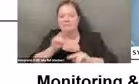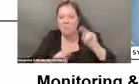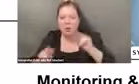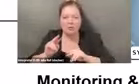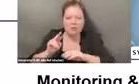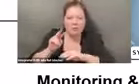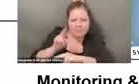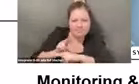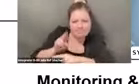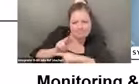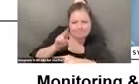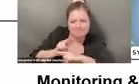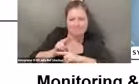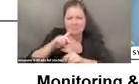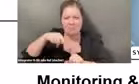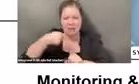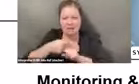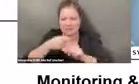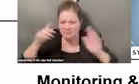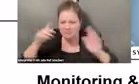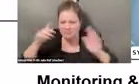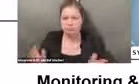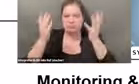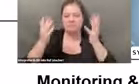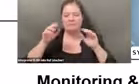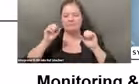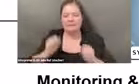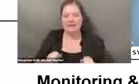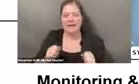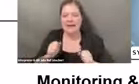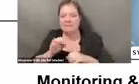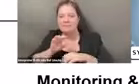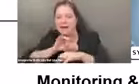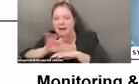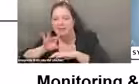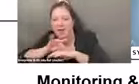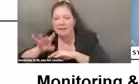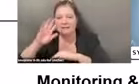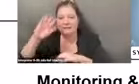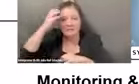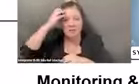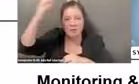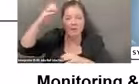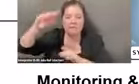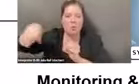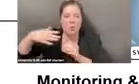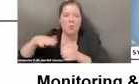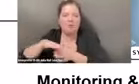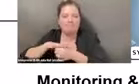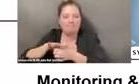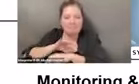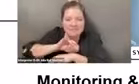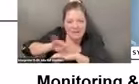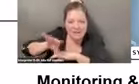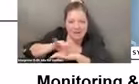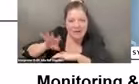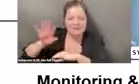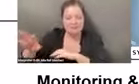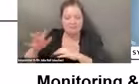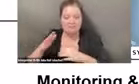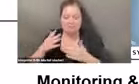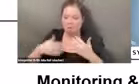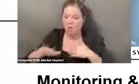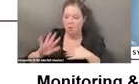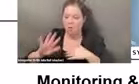and municipalities for making their content better accessible. And how these three